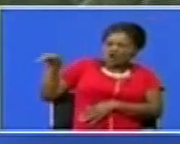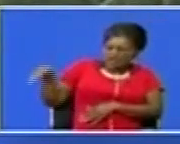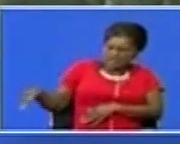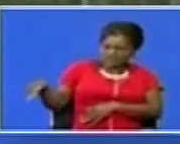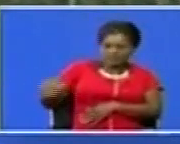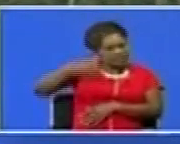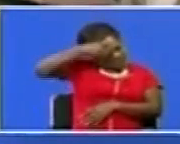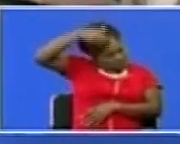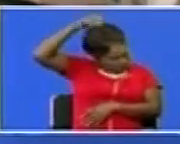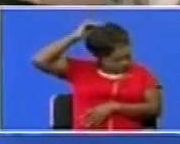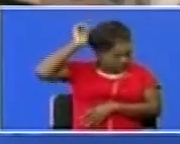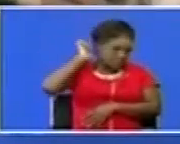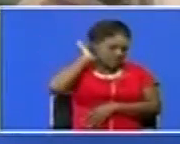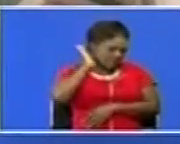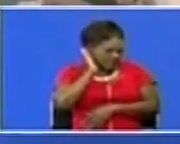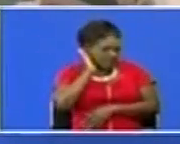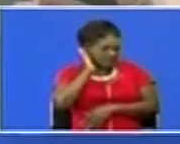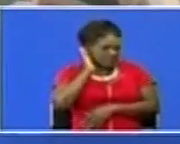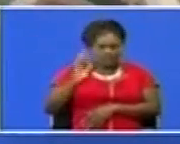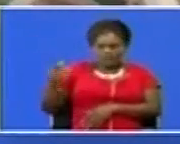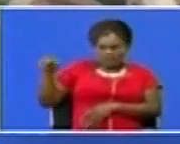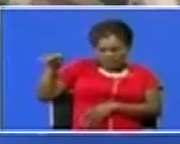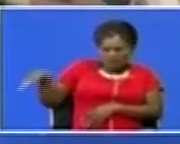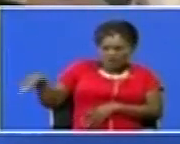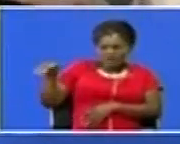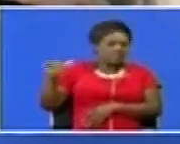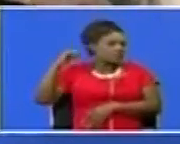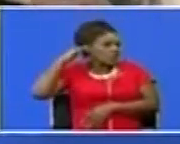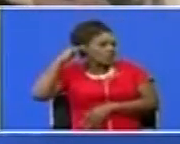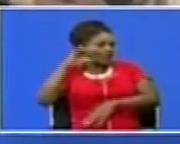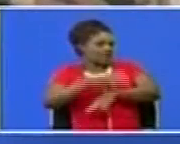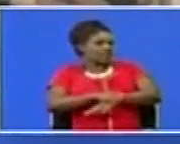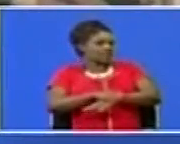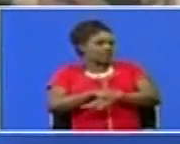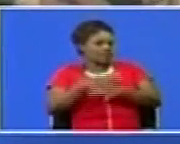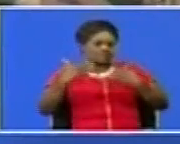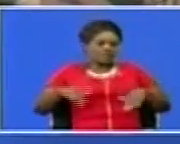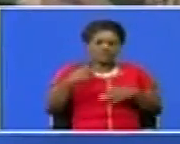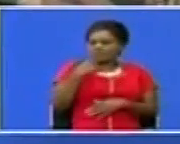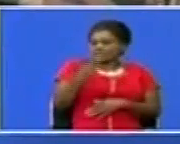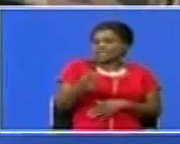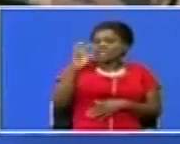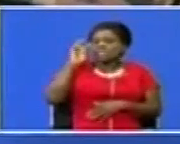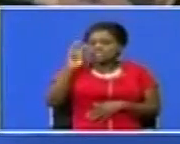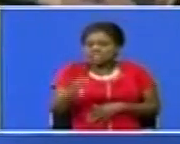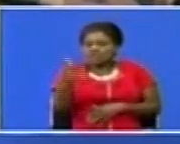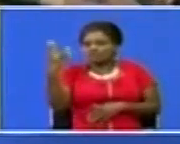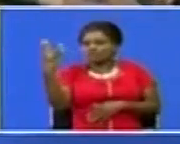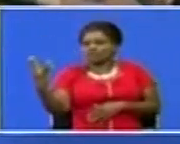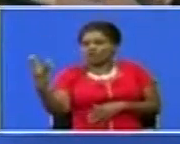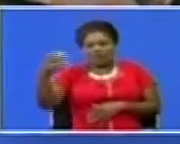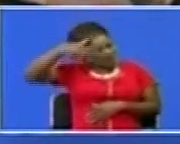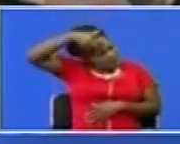simba zikawasili. At 2 in the morning we got a call from some people who said they had sighted four lions